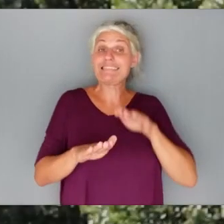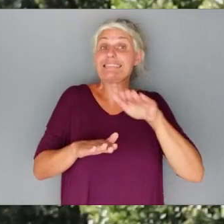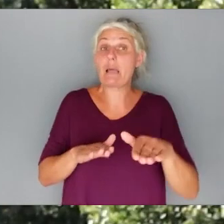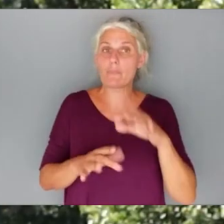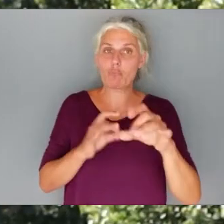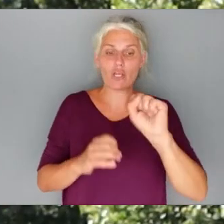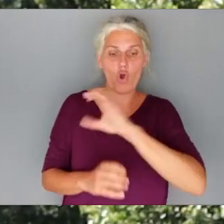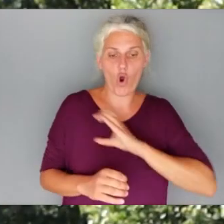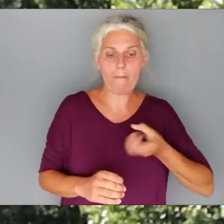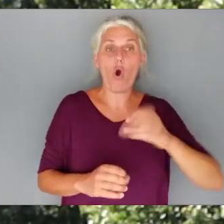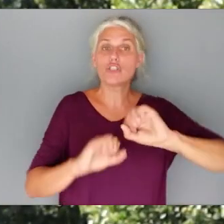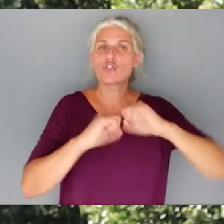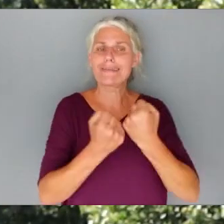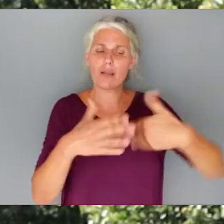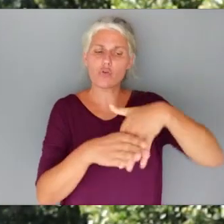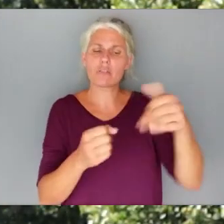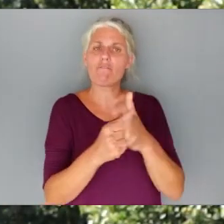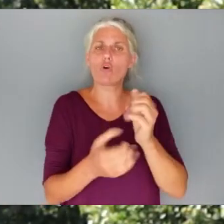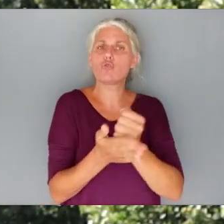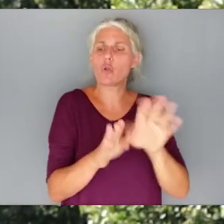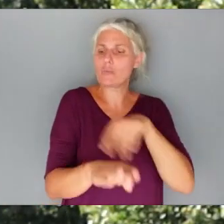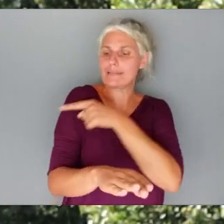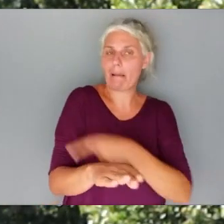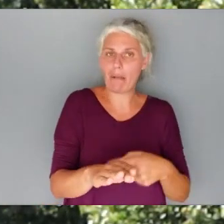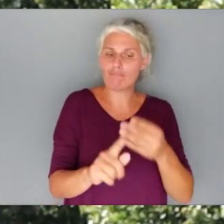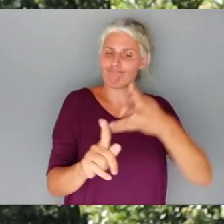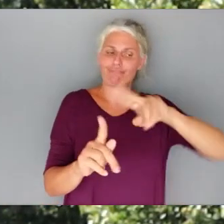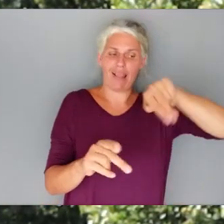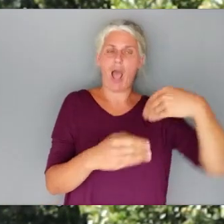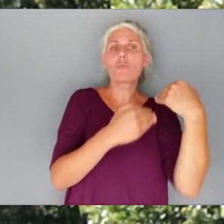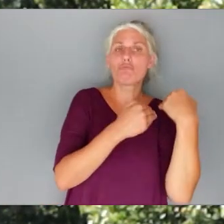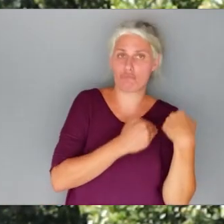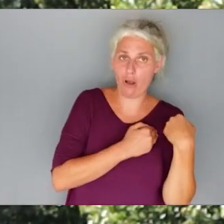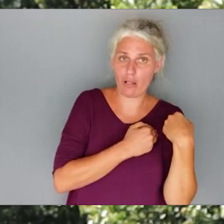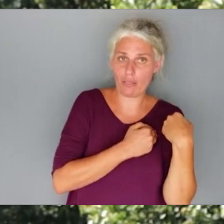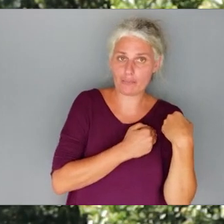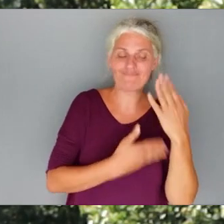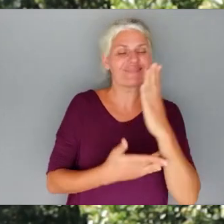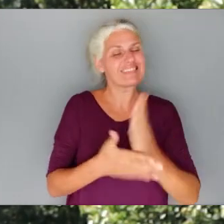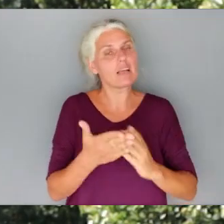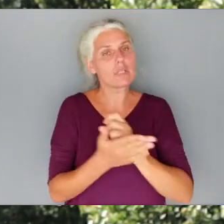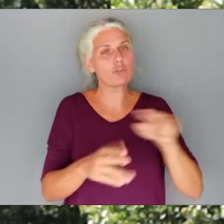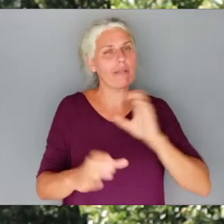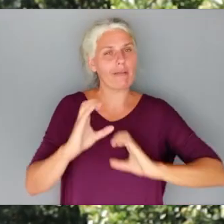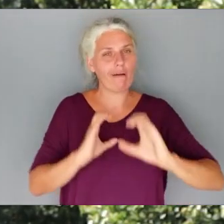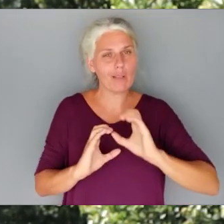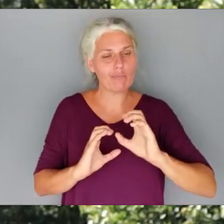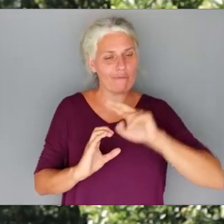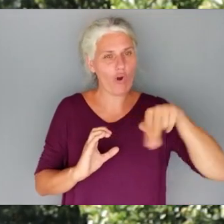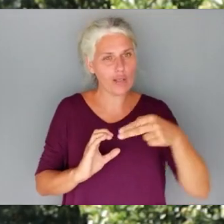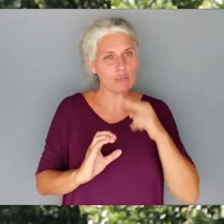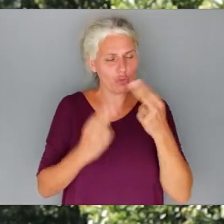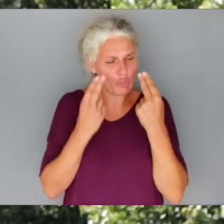The first step to making your club or society inclusive to students with disabilities is addressing the role we have all played in exclusion. While this is uncomfortable,